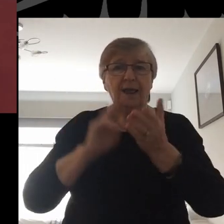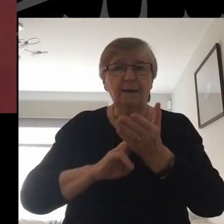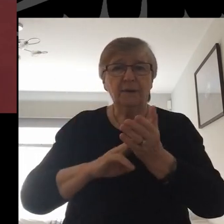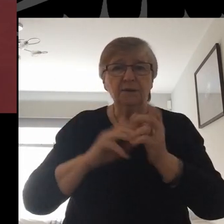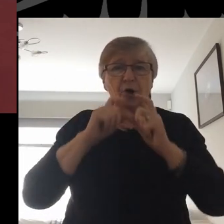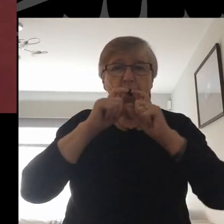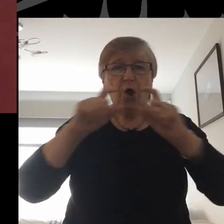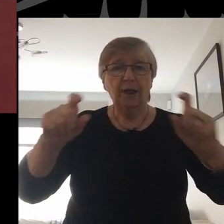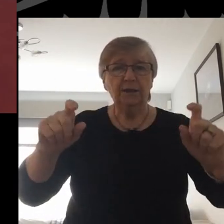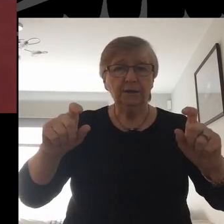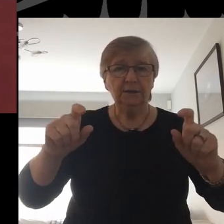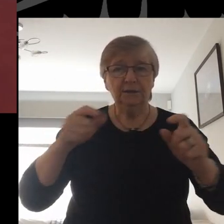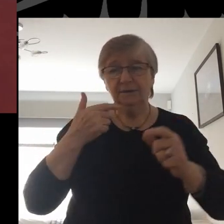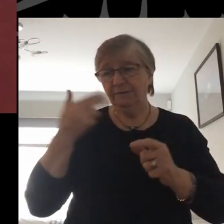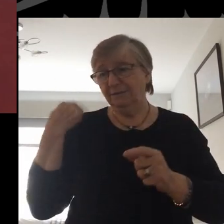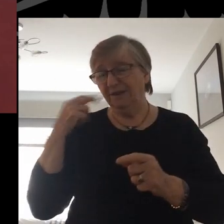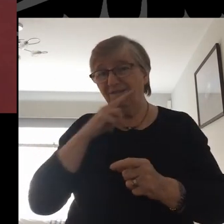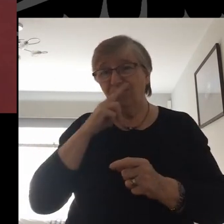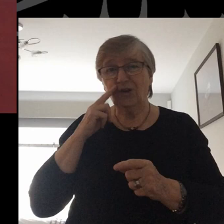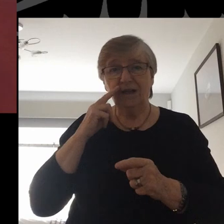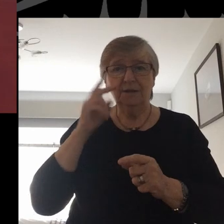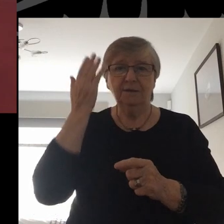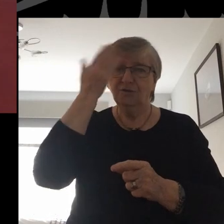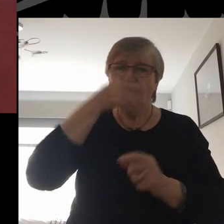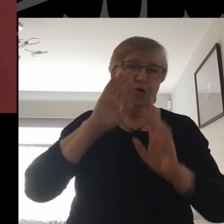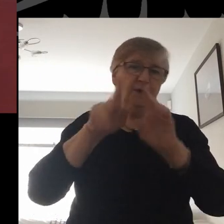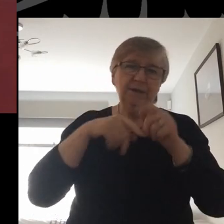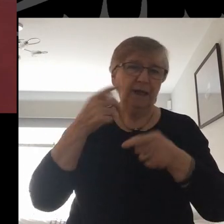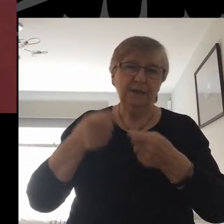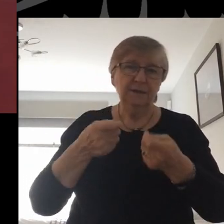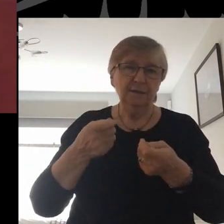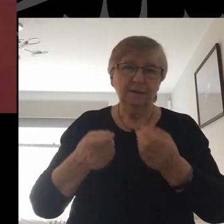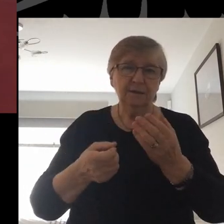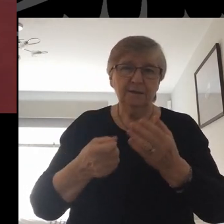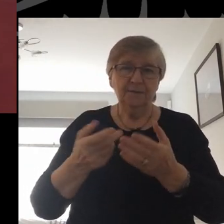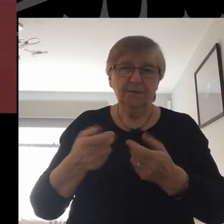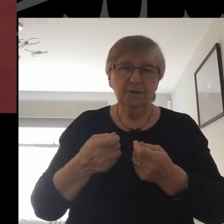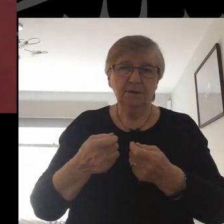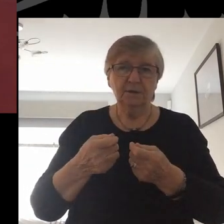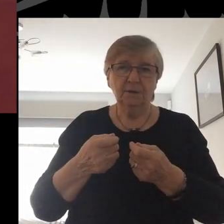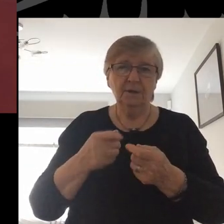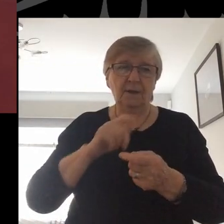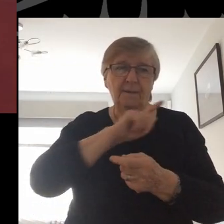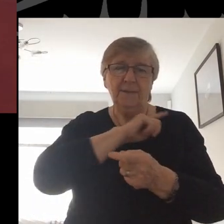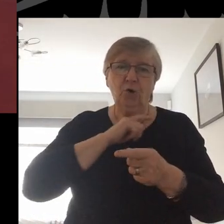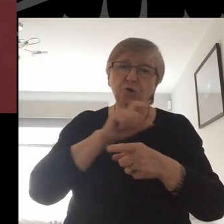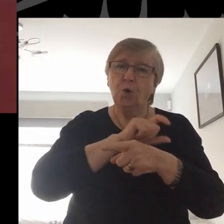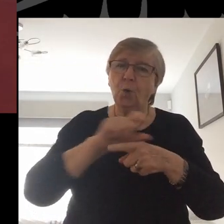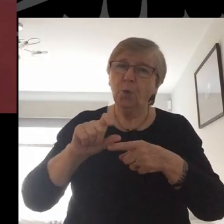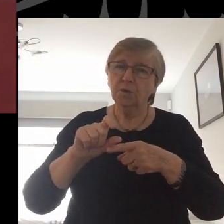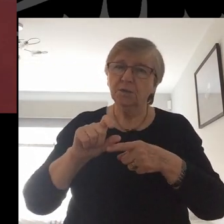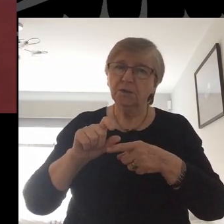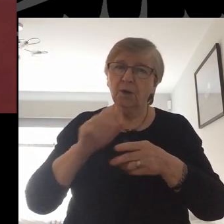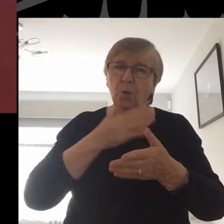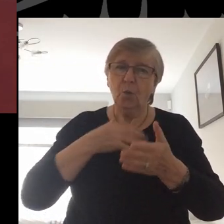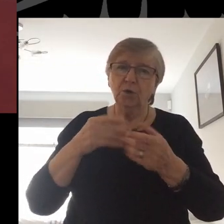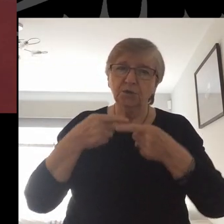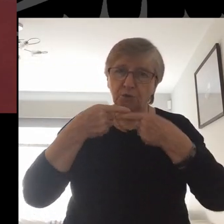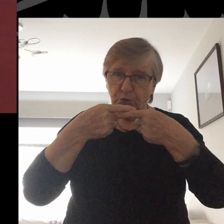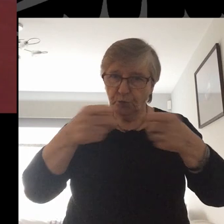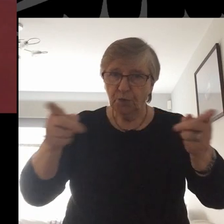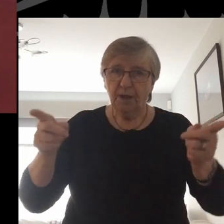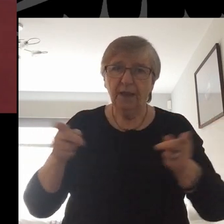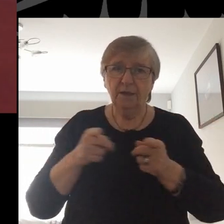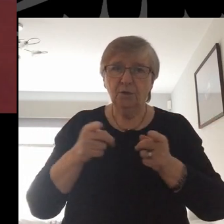Friday past there. Didn't manage to do that, but that was partly because the course that we were wanting to publicise, the Scripture